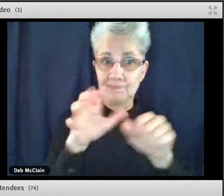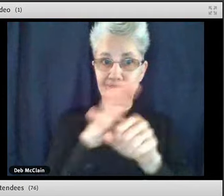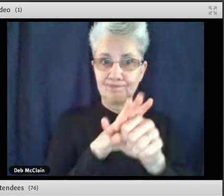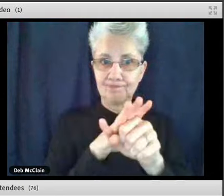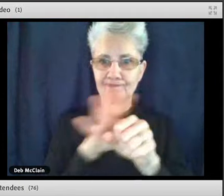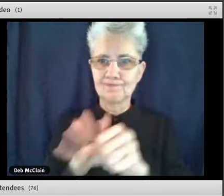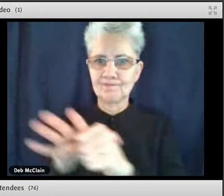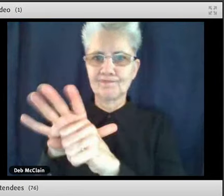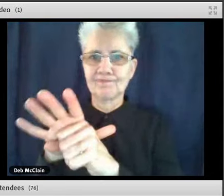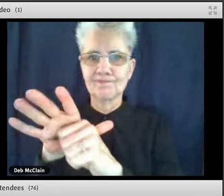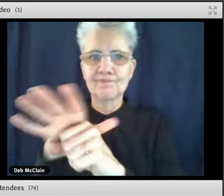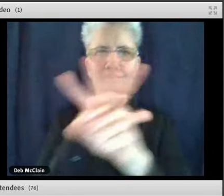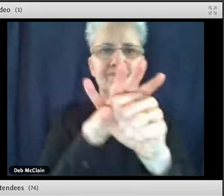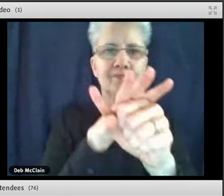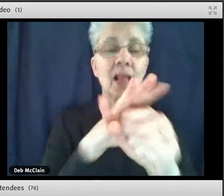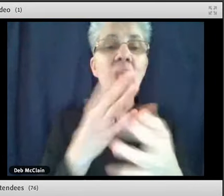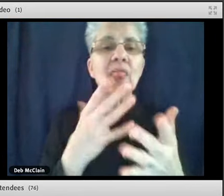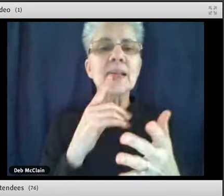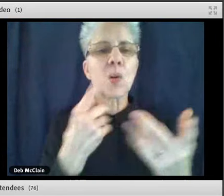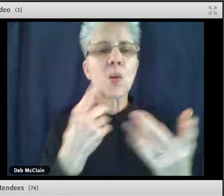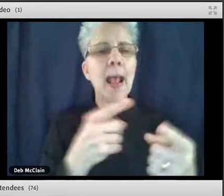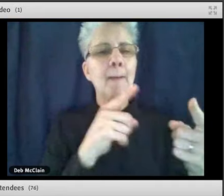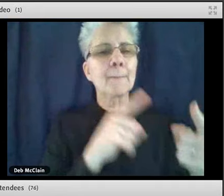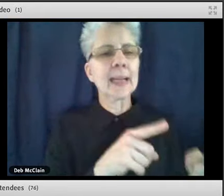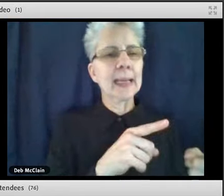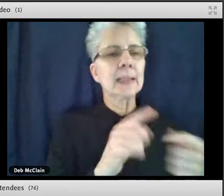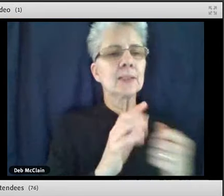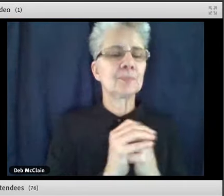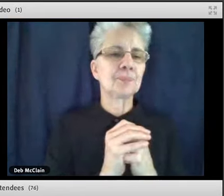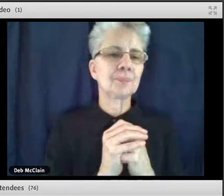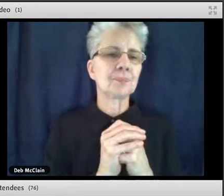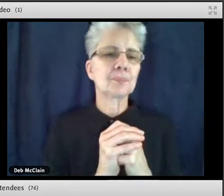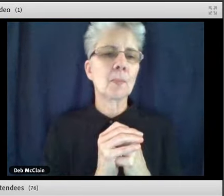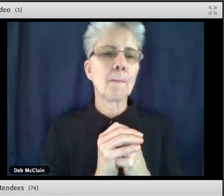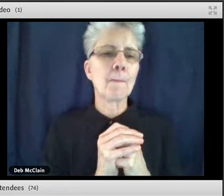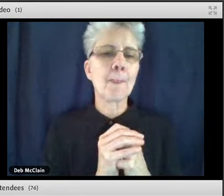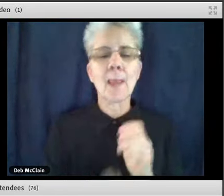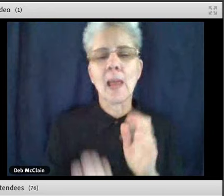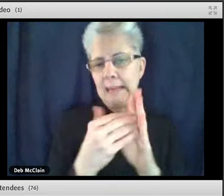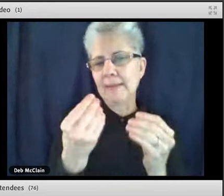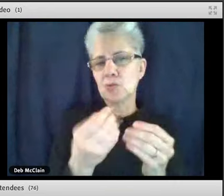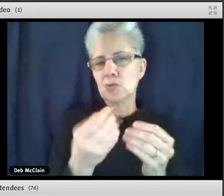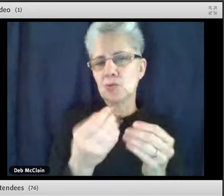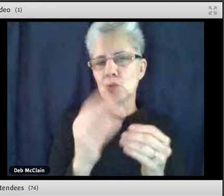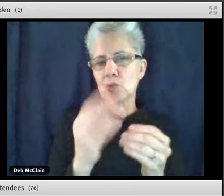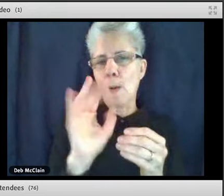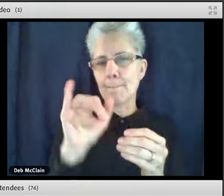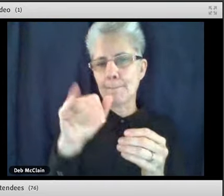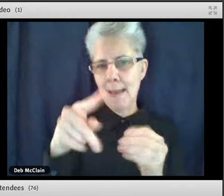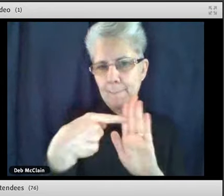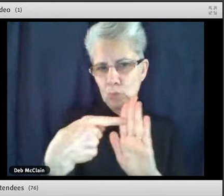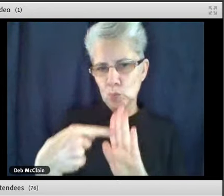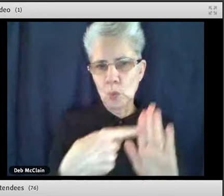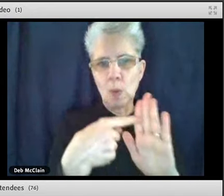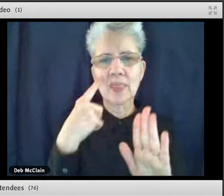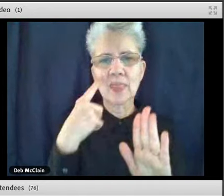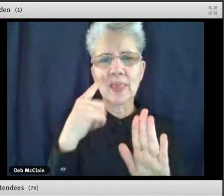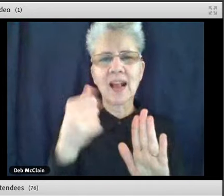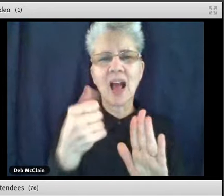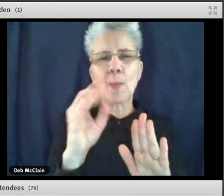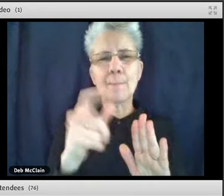adults, resources for the community. And then they've also got a situation summary you can click on. They've got a